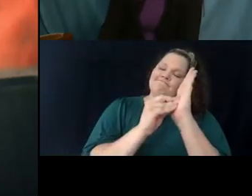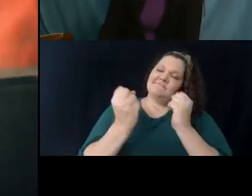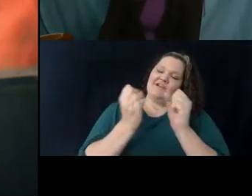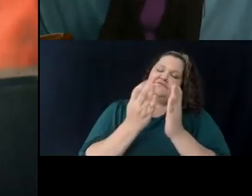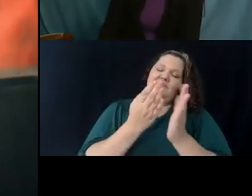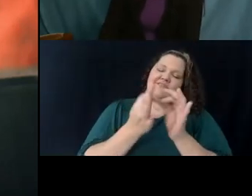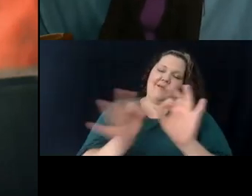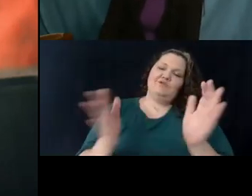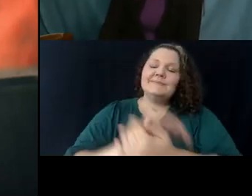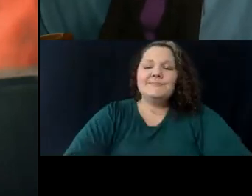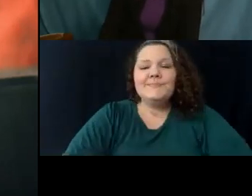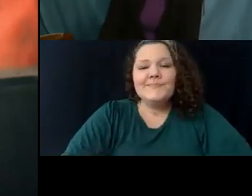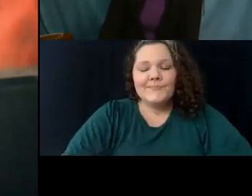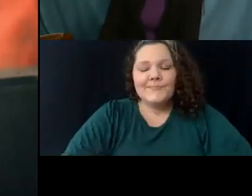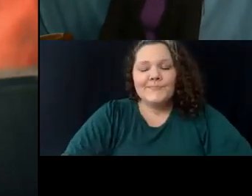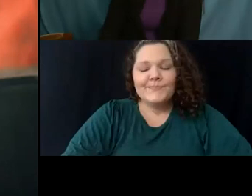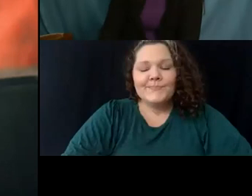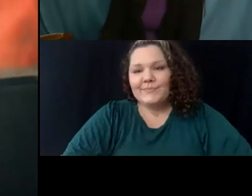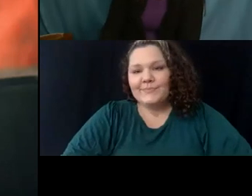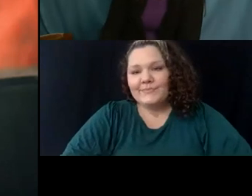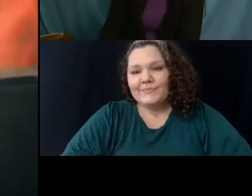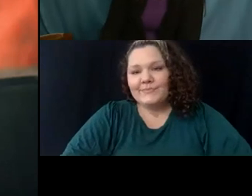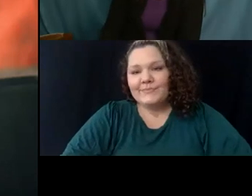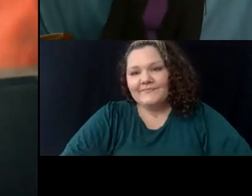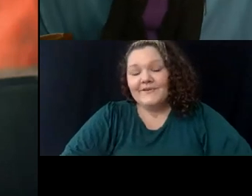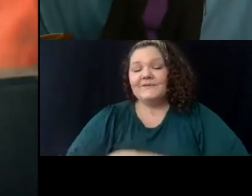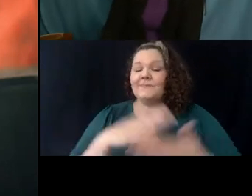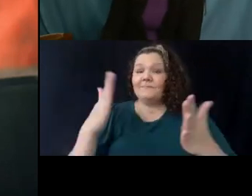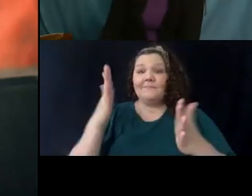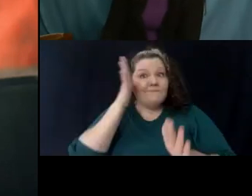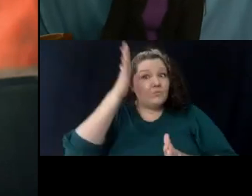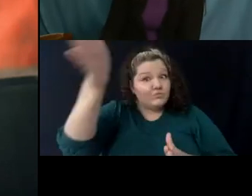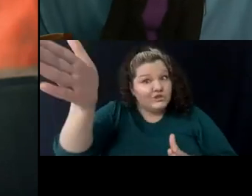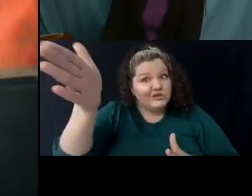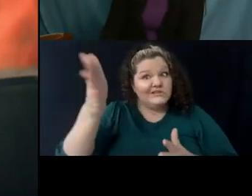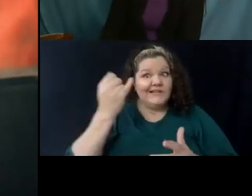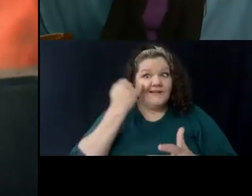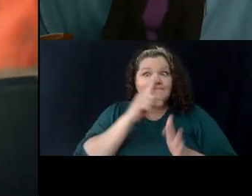still working on it here. We're still advocating for that recognition here.